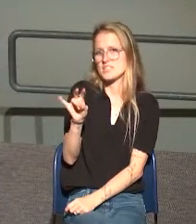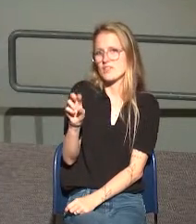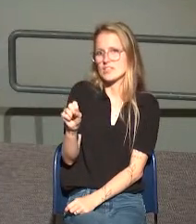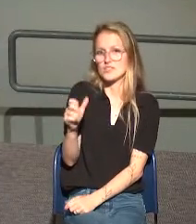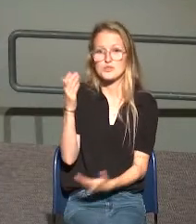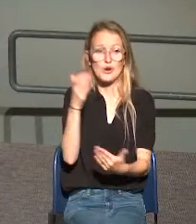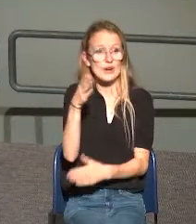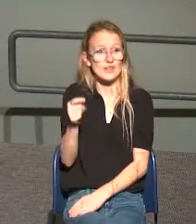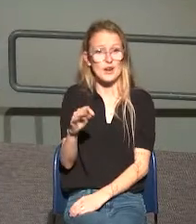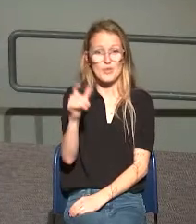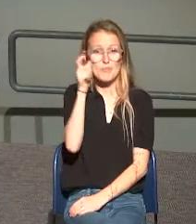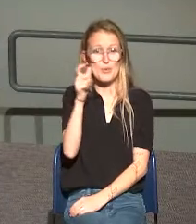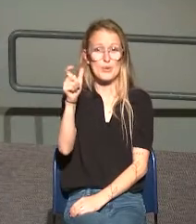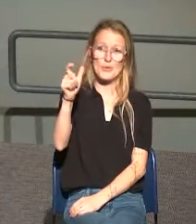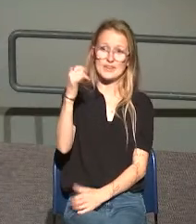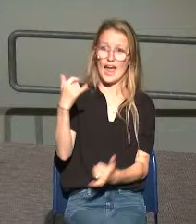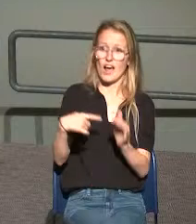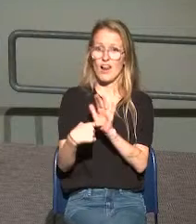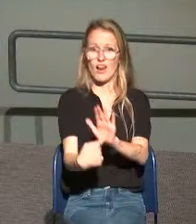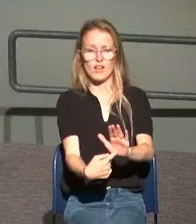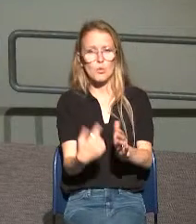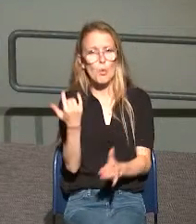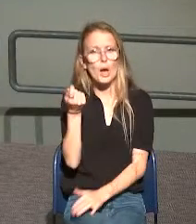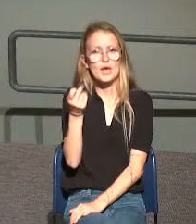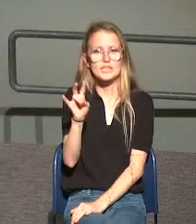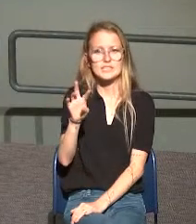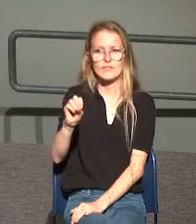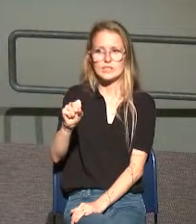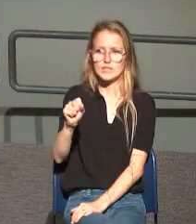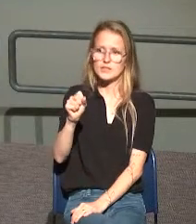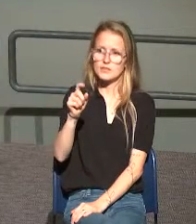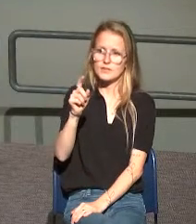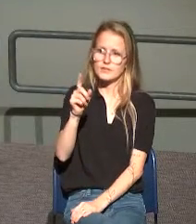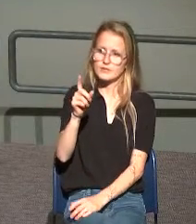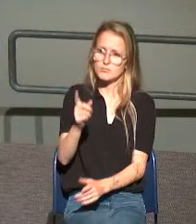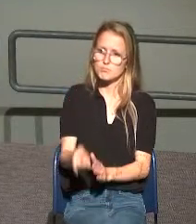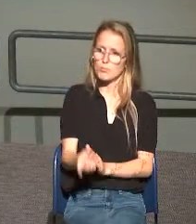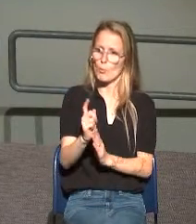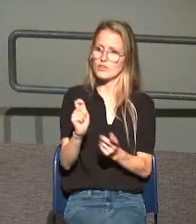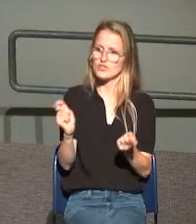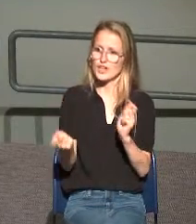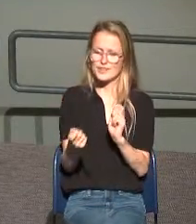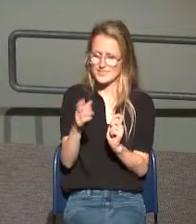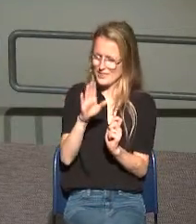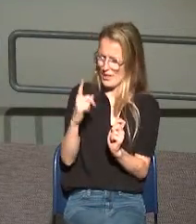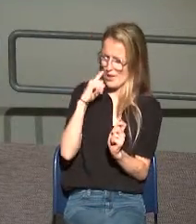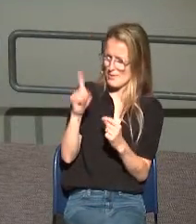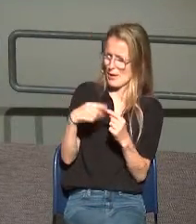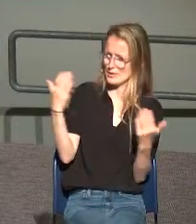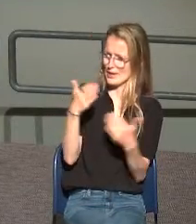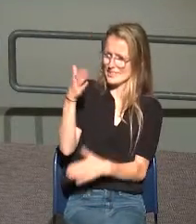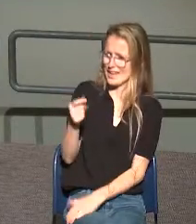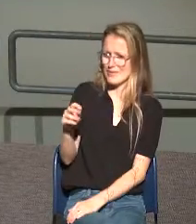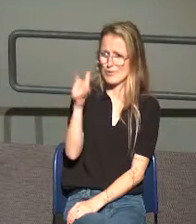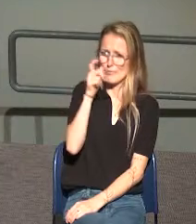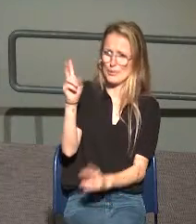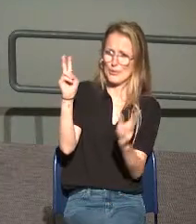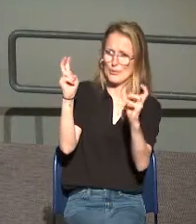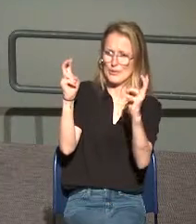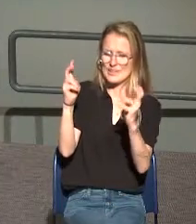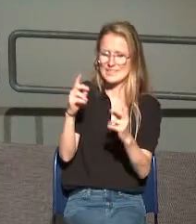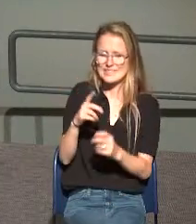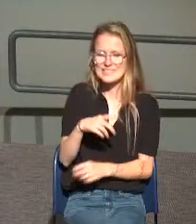that makes the 70s this key moment of change? Yeah, I never actually thought about the dark side of the moon. You might have something there, Mike. So